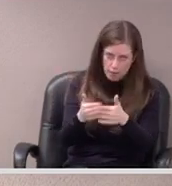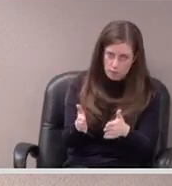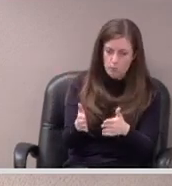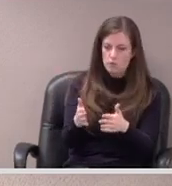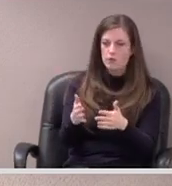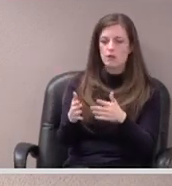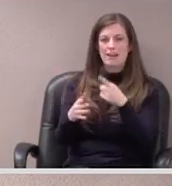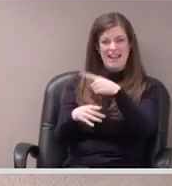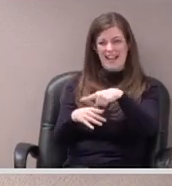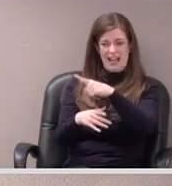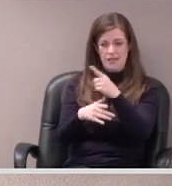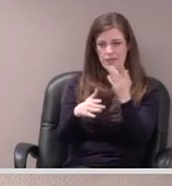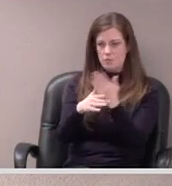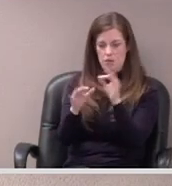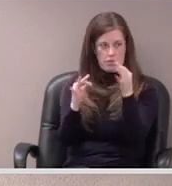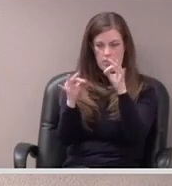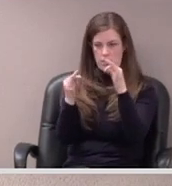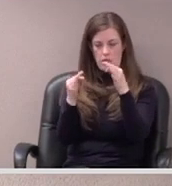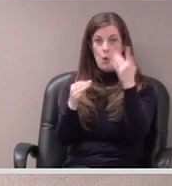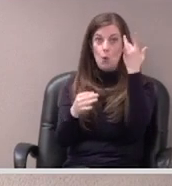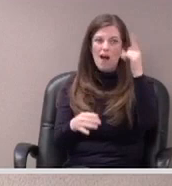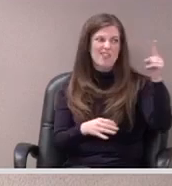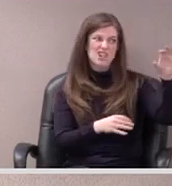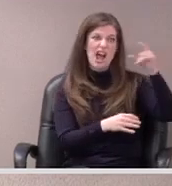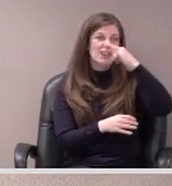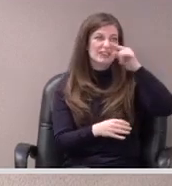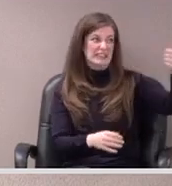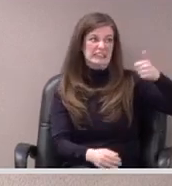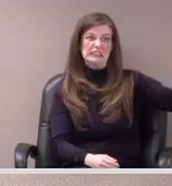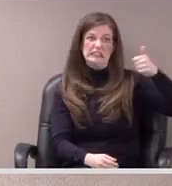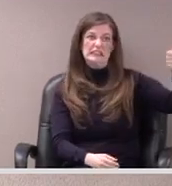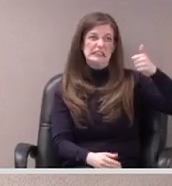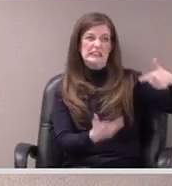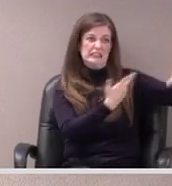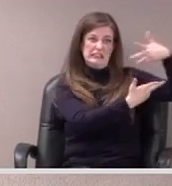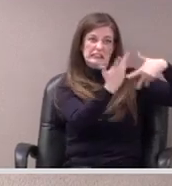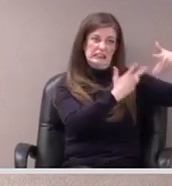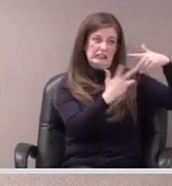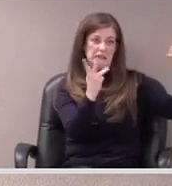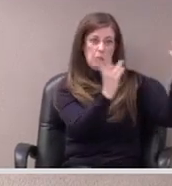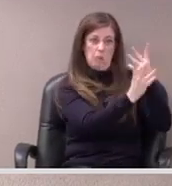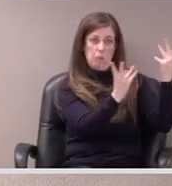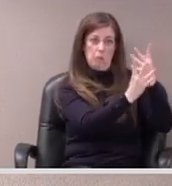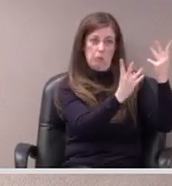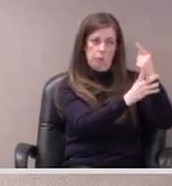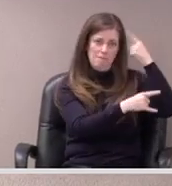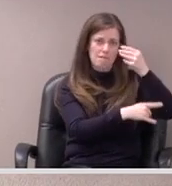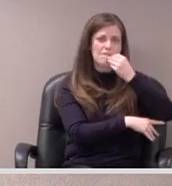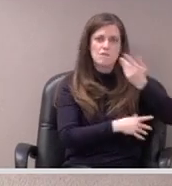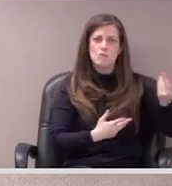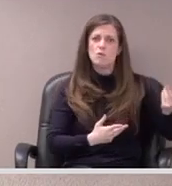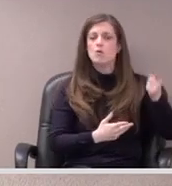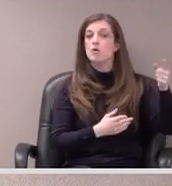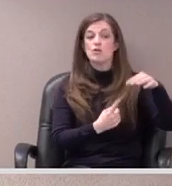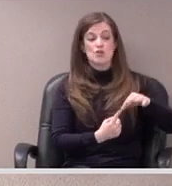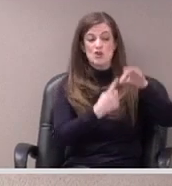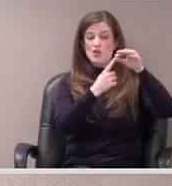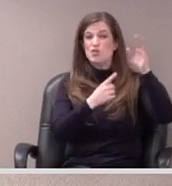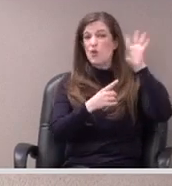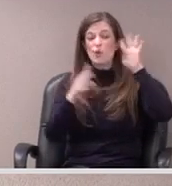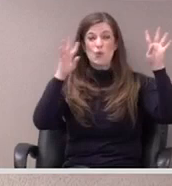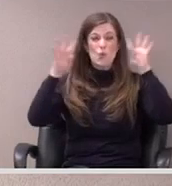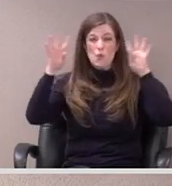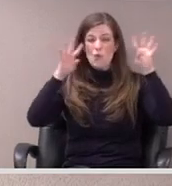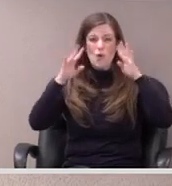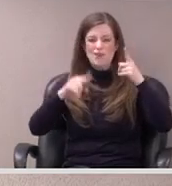the fact that they're being distracted because there's 100 kids going in and out of a door and going through a line to get food. There's certain noise that's unavailable or